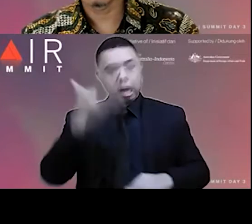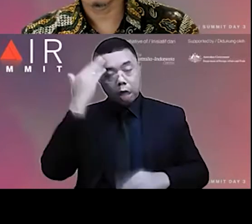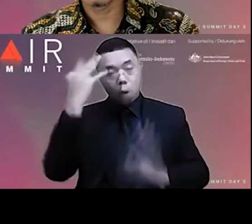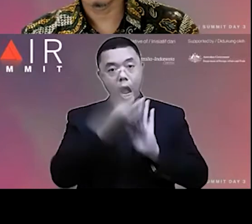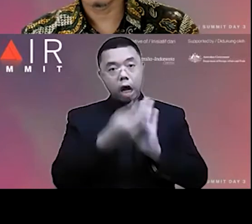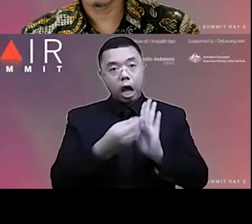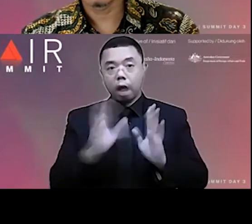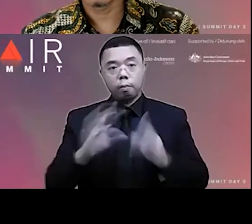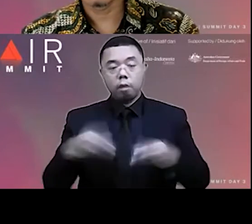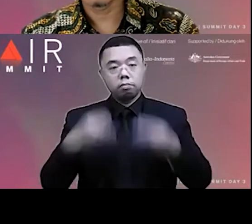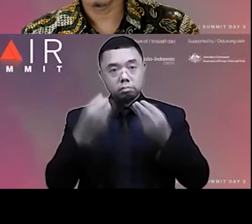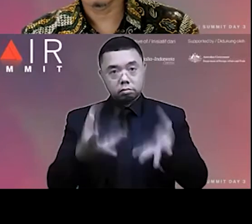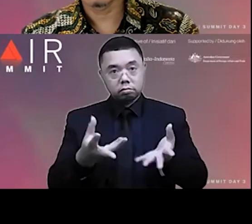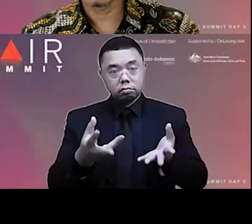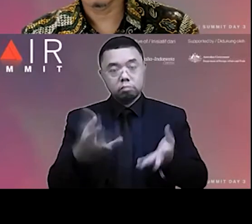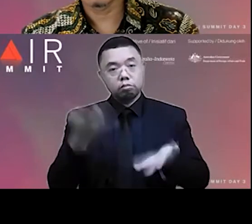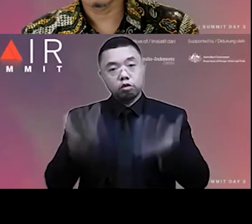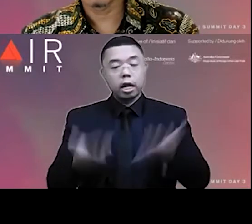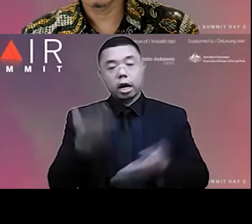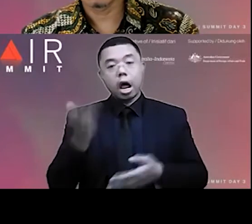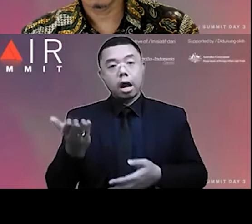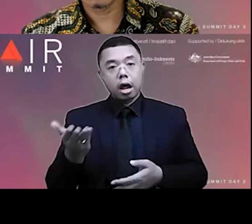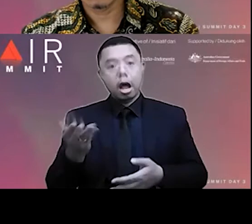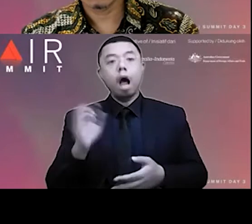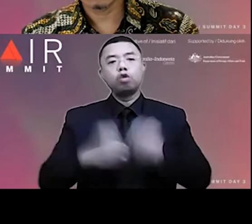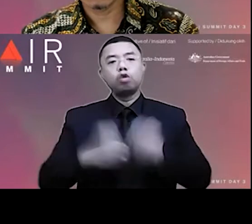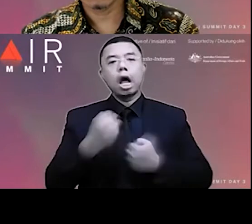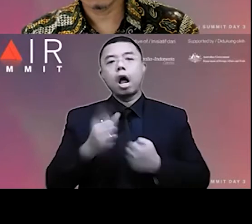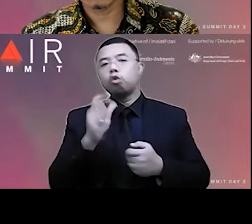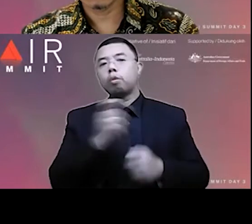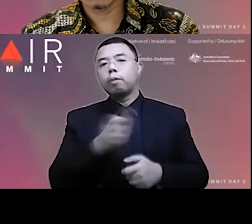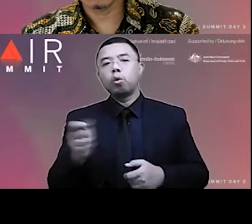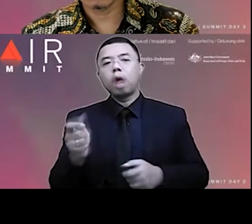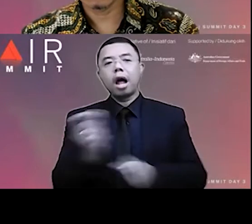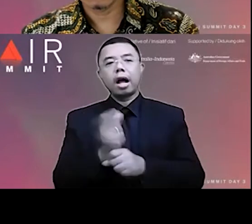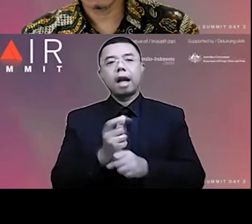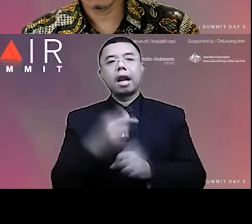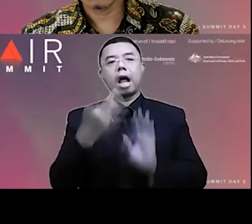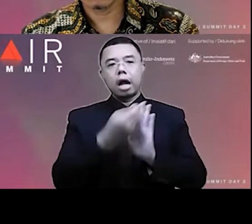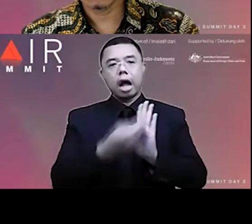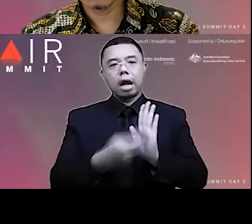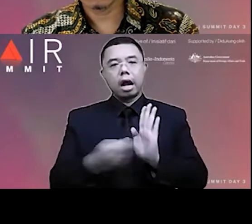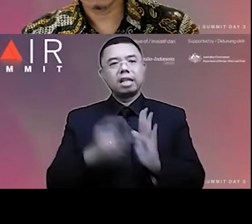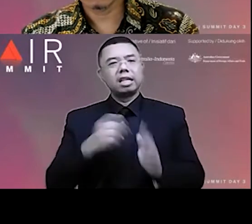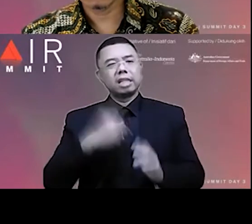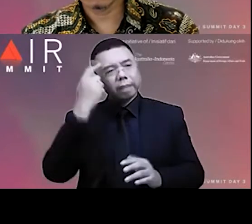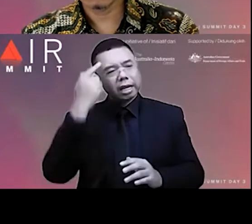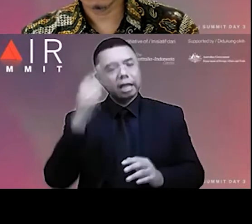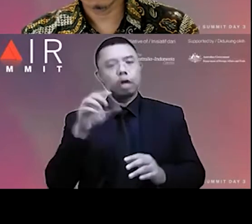used. Yeah, I think for informal sectors, because they're usually not registered in